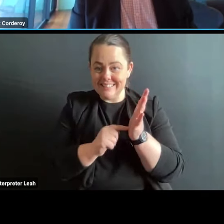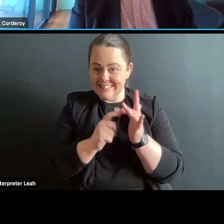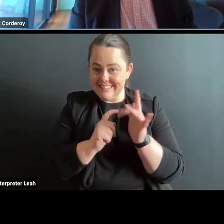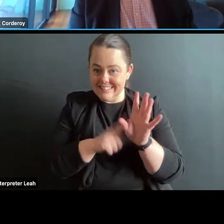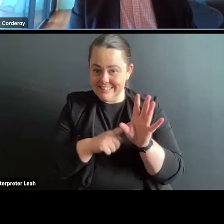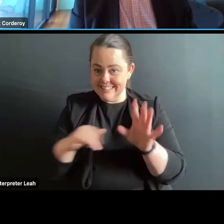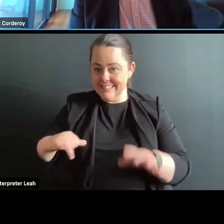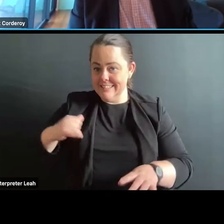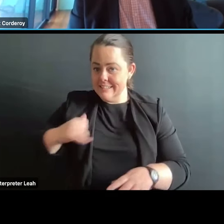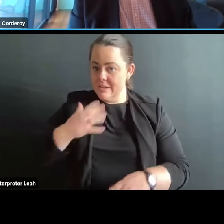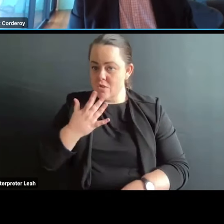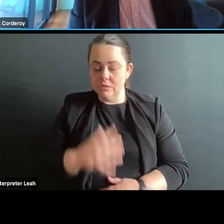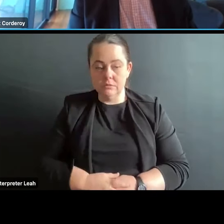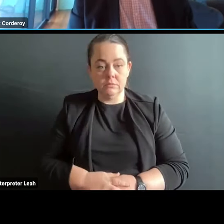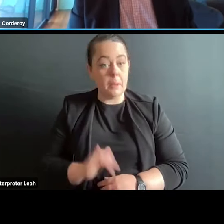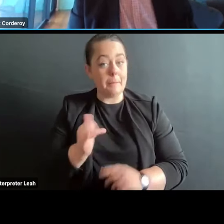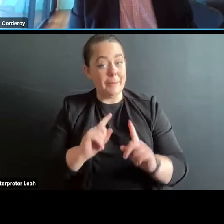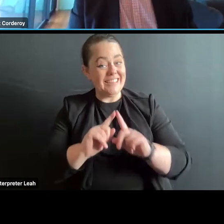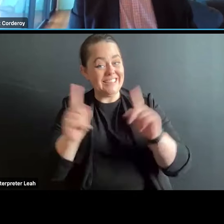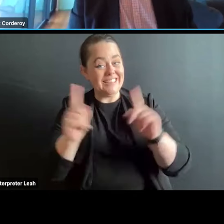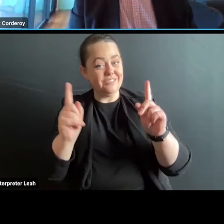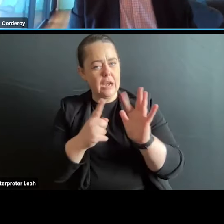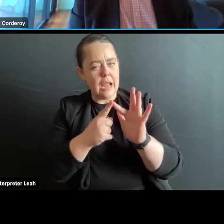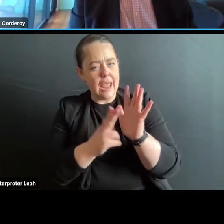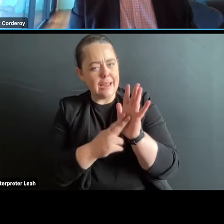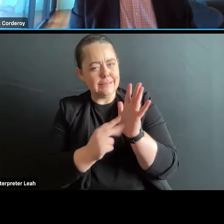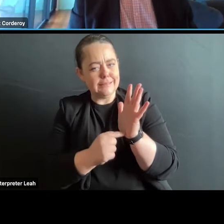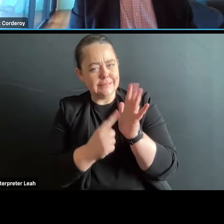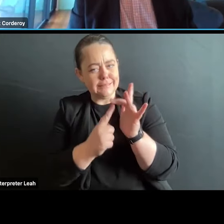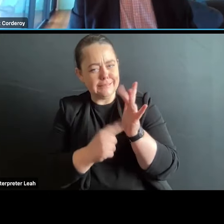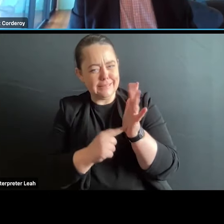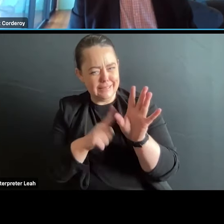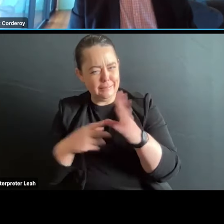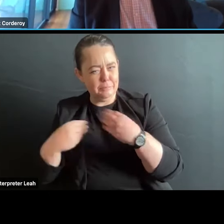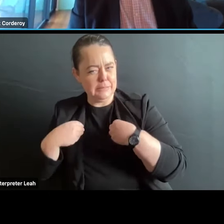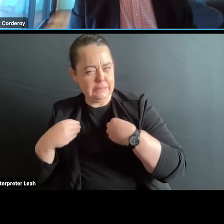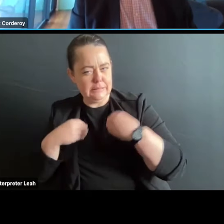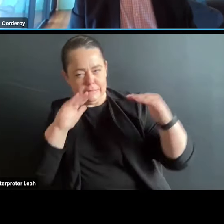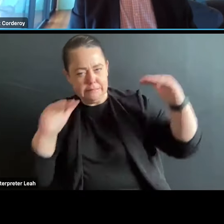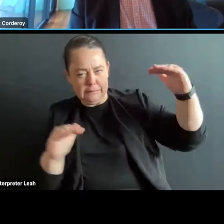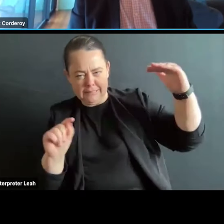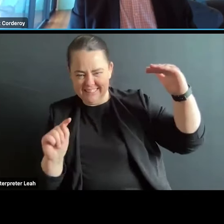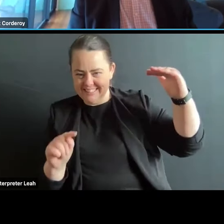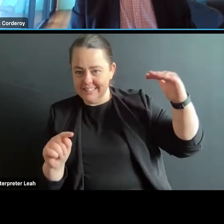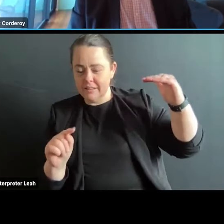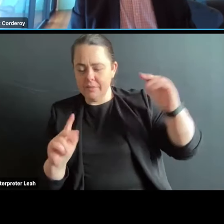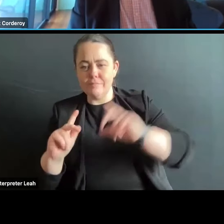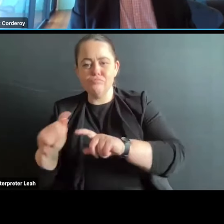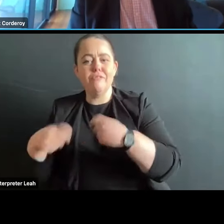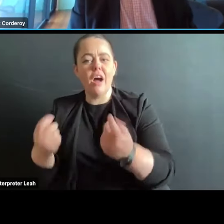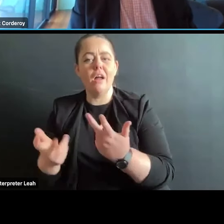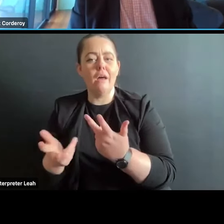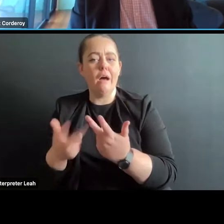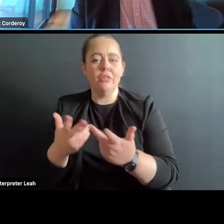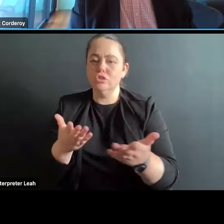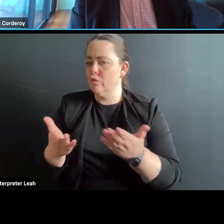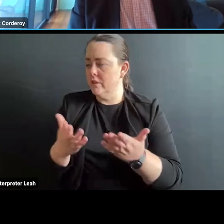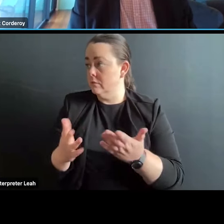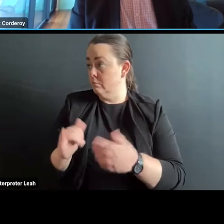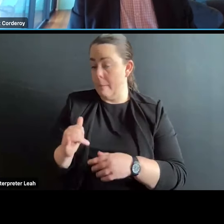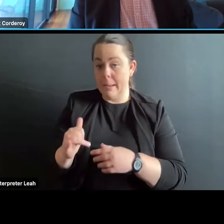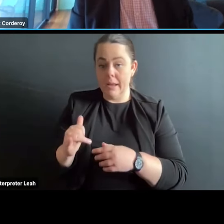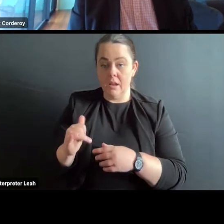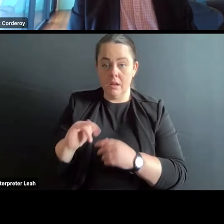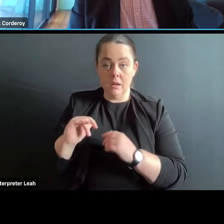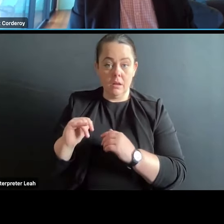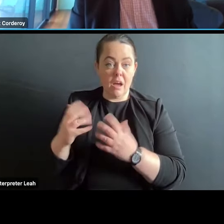be it related or unrelated, that provides staffing services. In other words, they pay a management fee for those